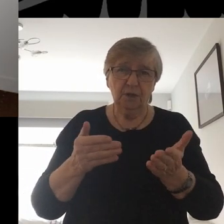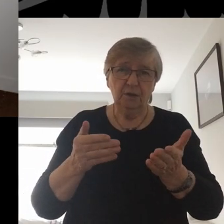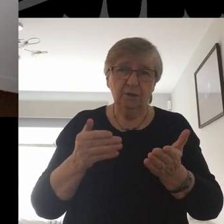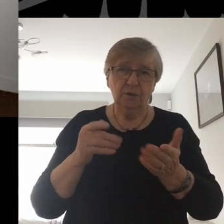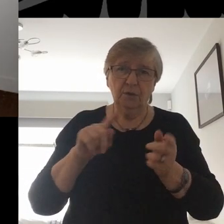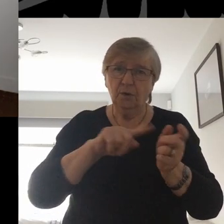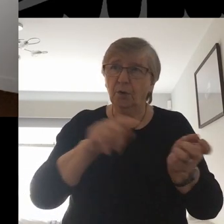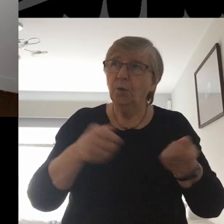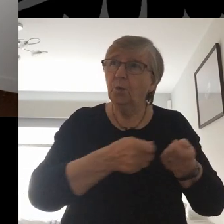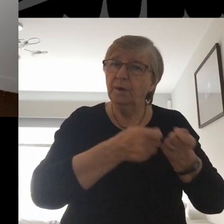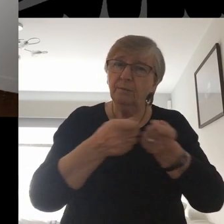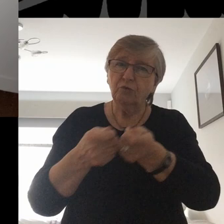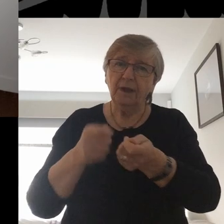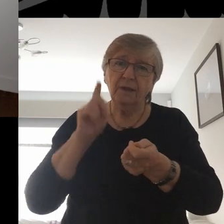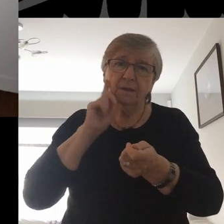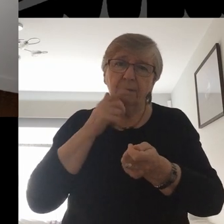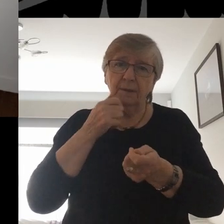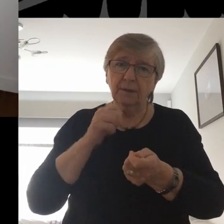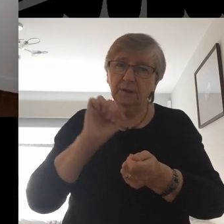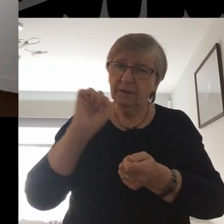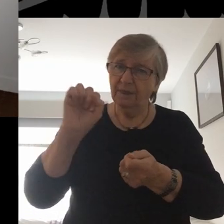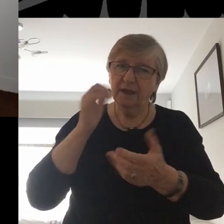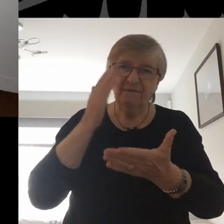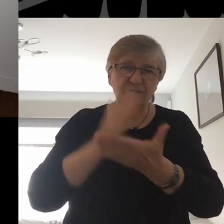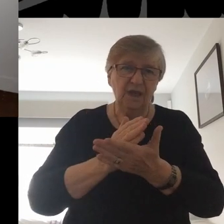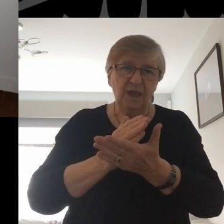bring before you those whose faith has crumpled,